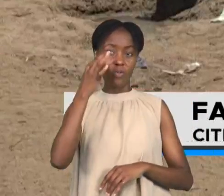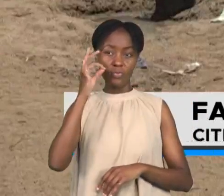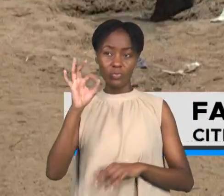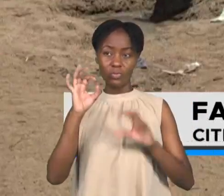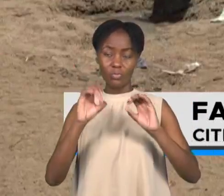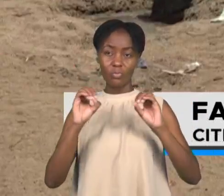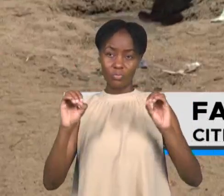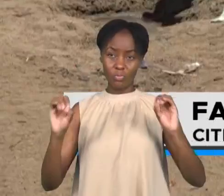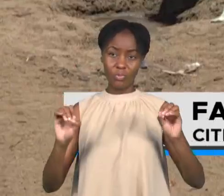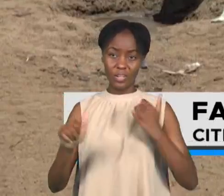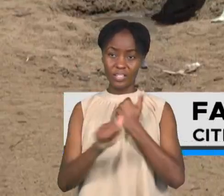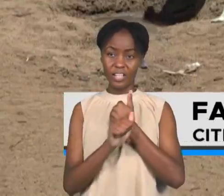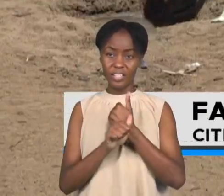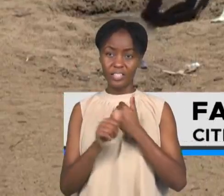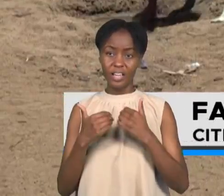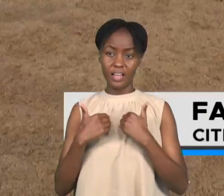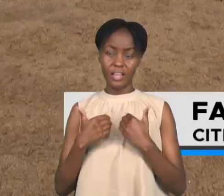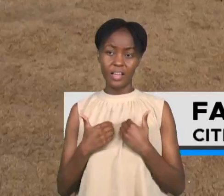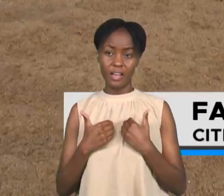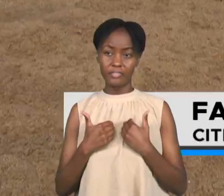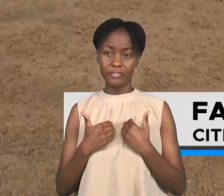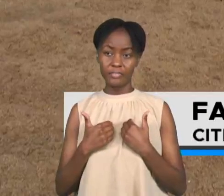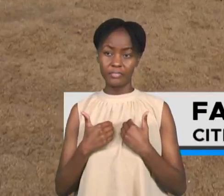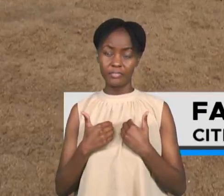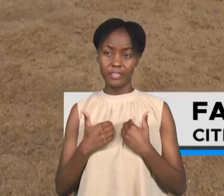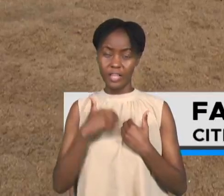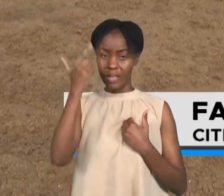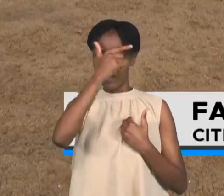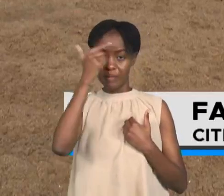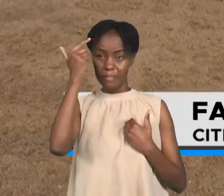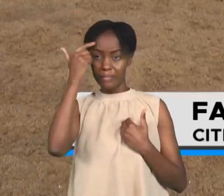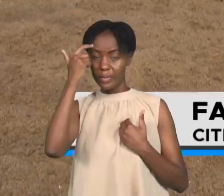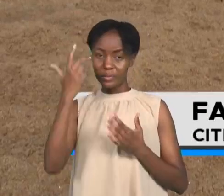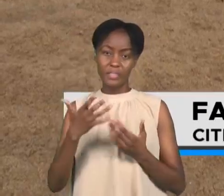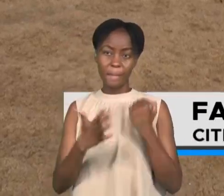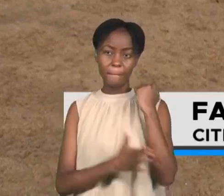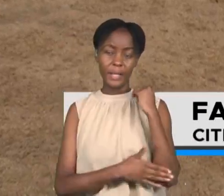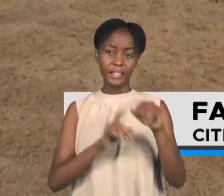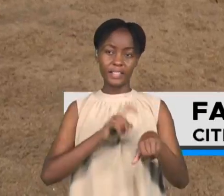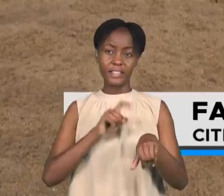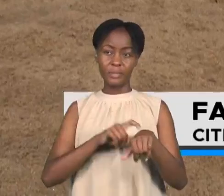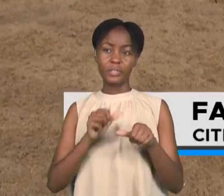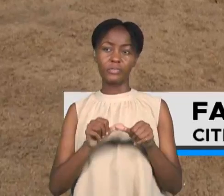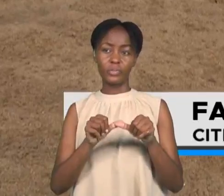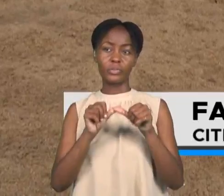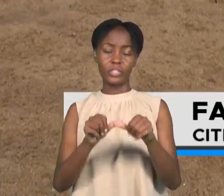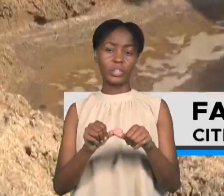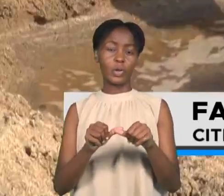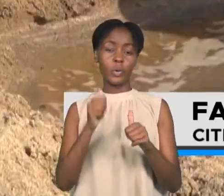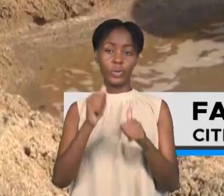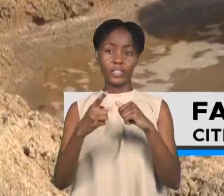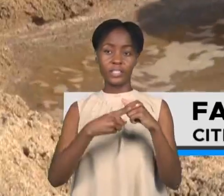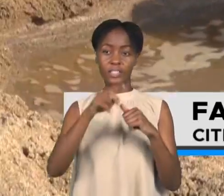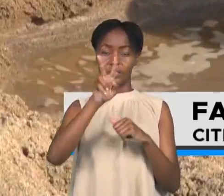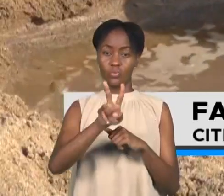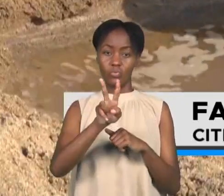rare sight of their wilted skin attests to the grueling conditions prevailing in the region, around 62 miles west